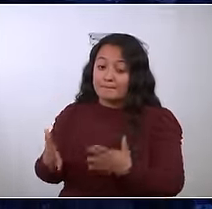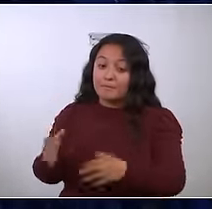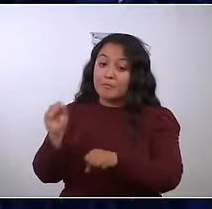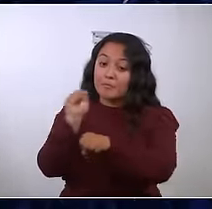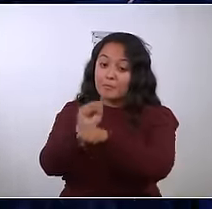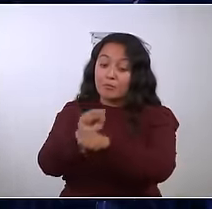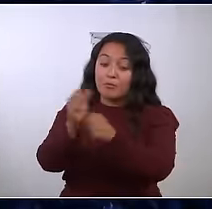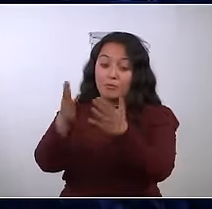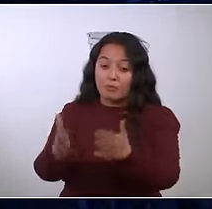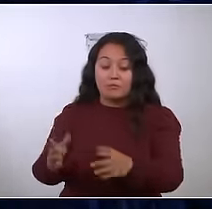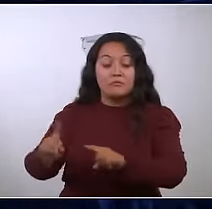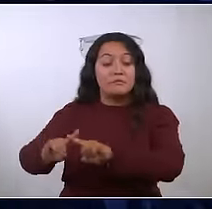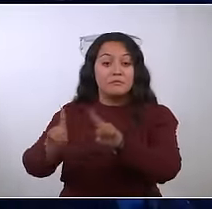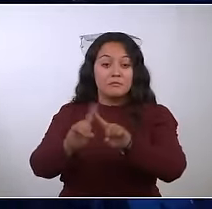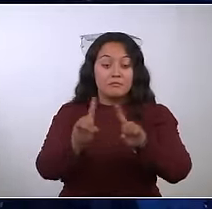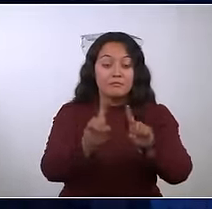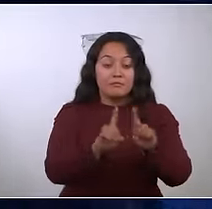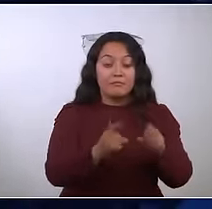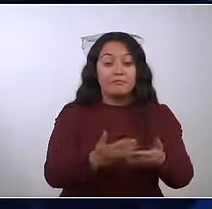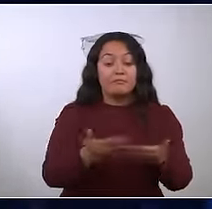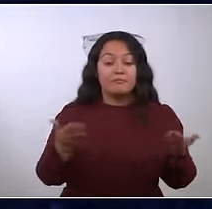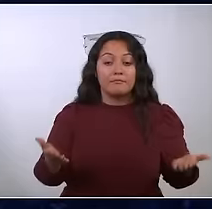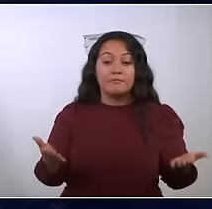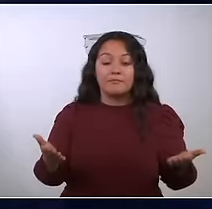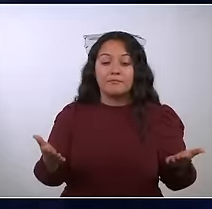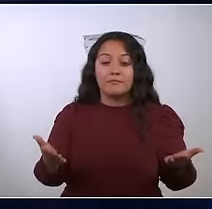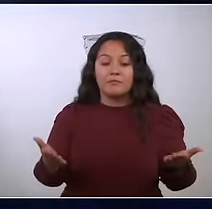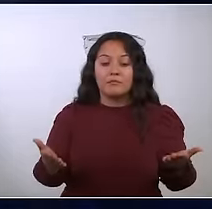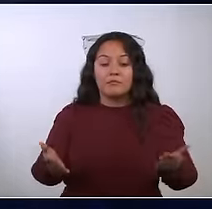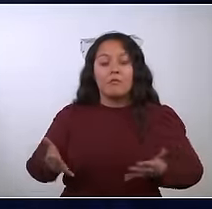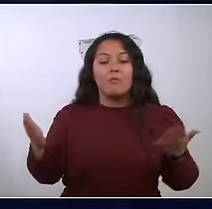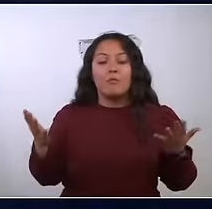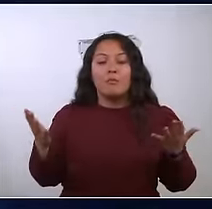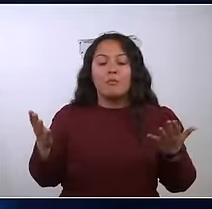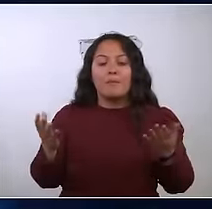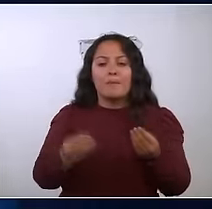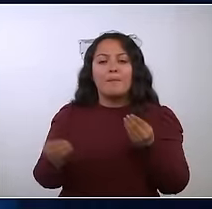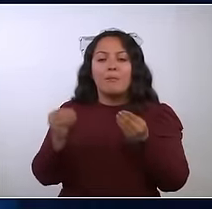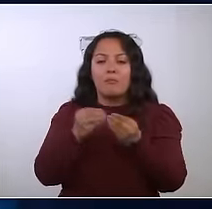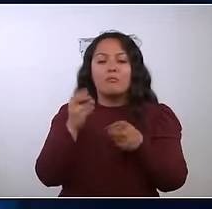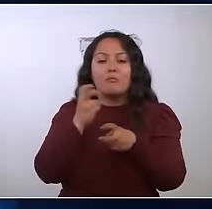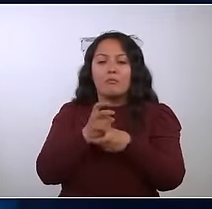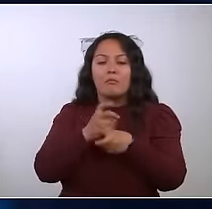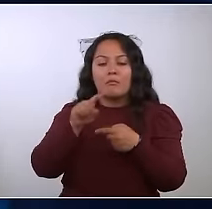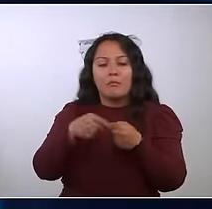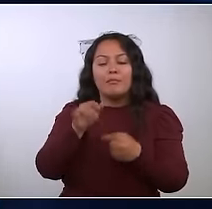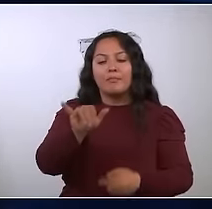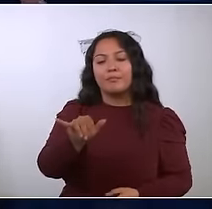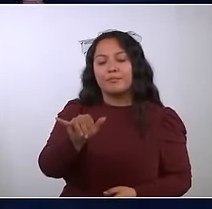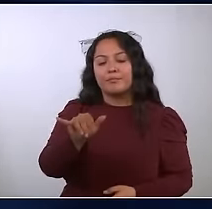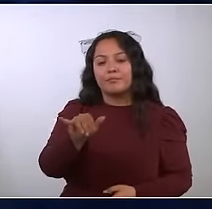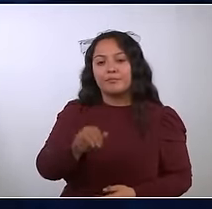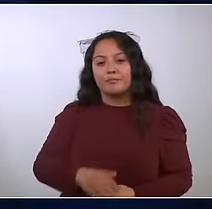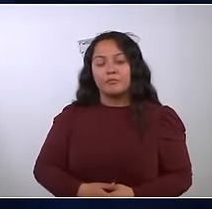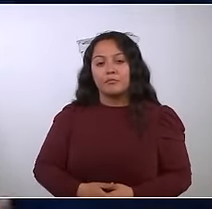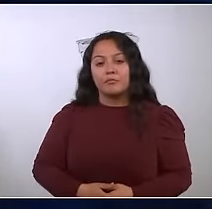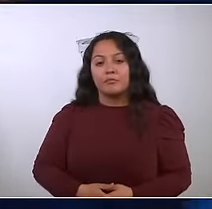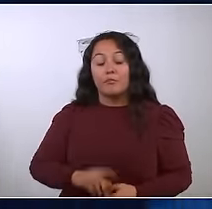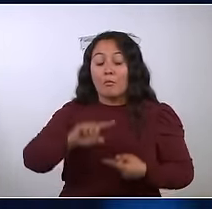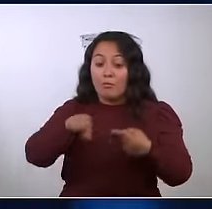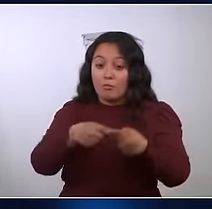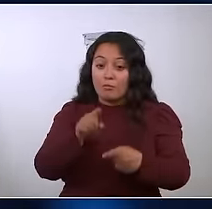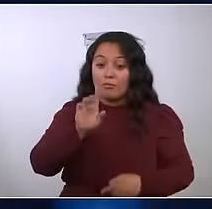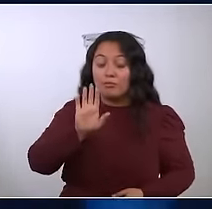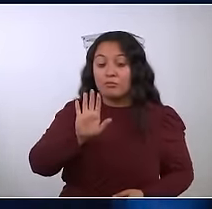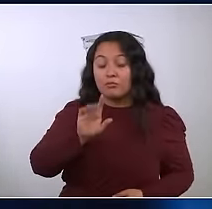disciplines. Y el arduo trabajo de muchas disciplinas. But the hard part of this is. Pero lo más difícil de esto that es. That to build takes